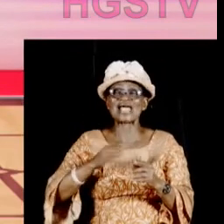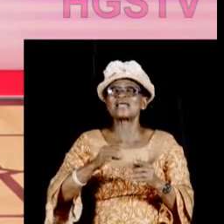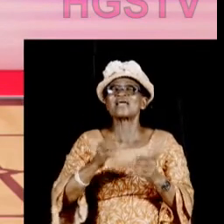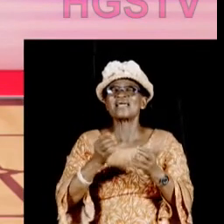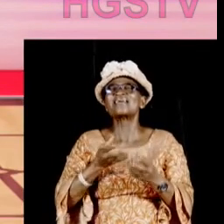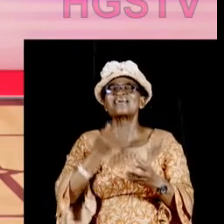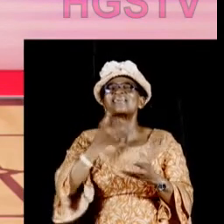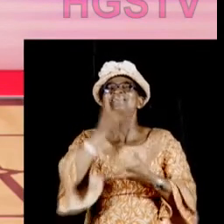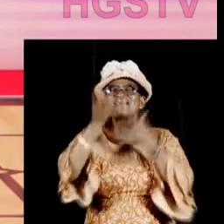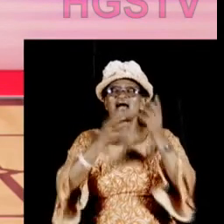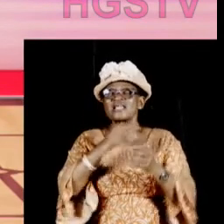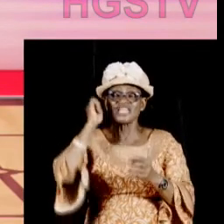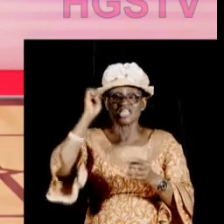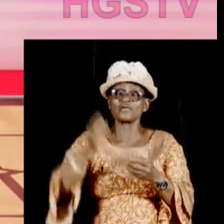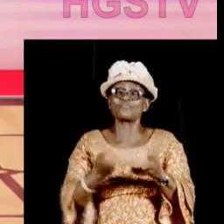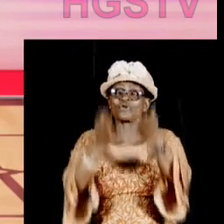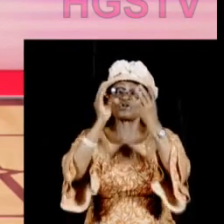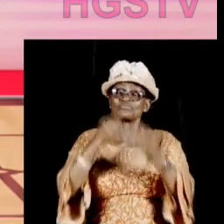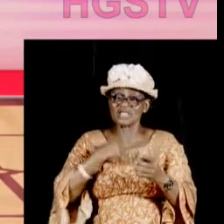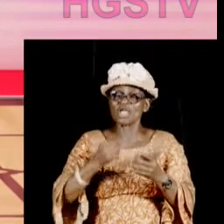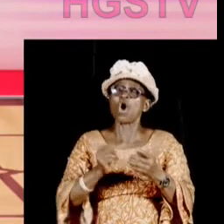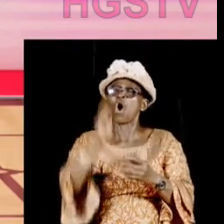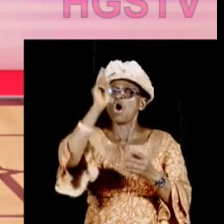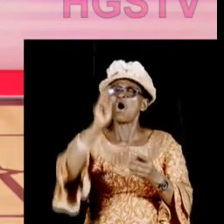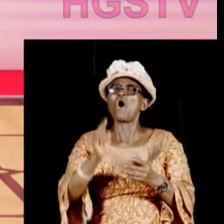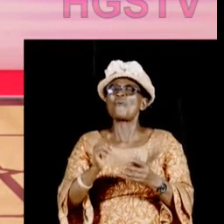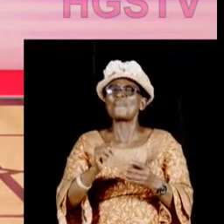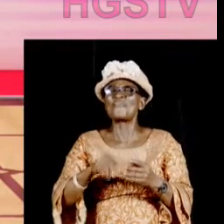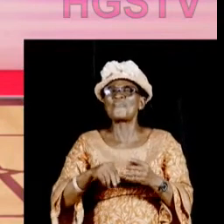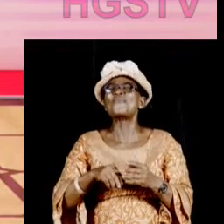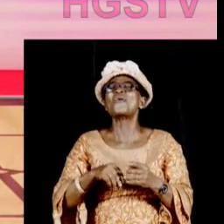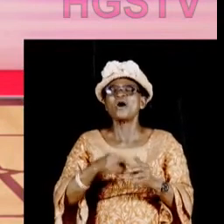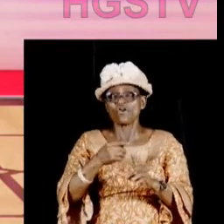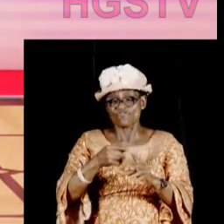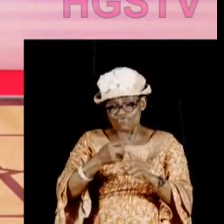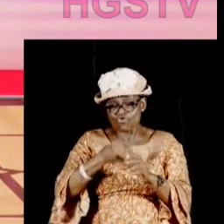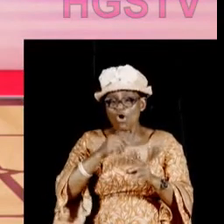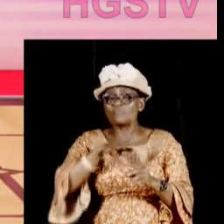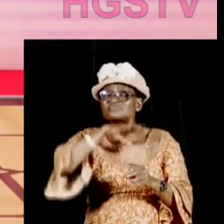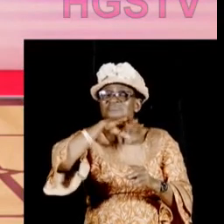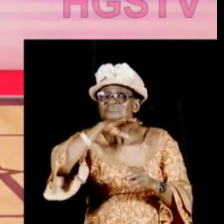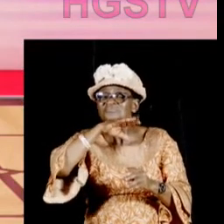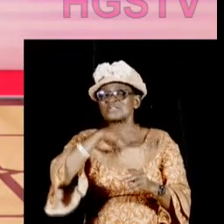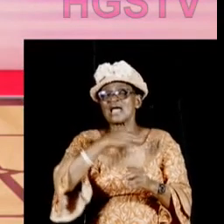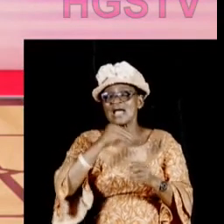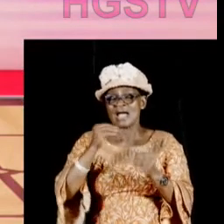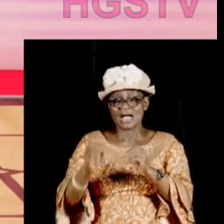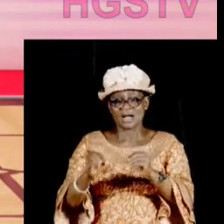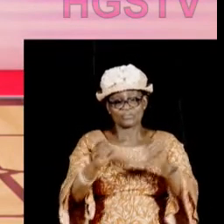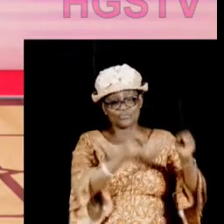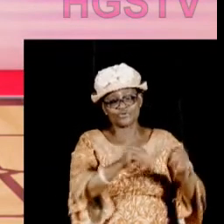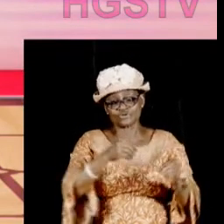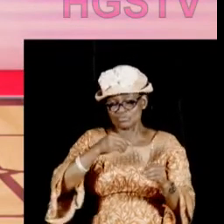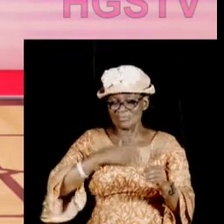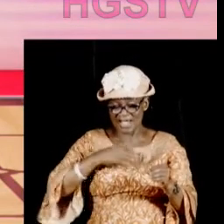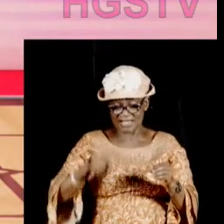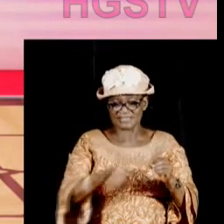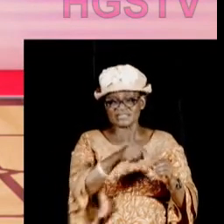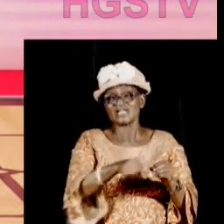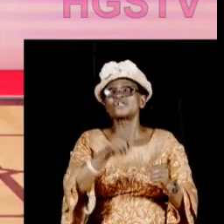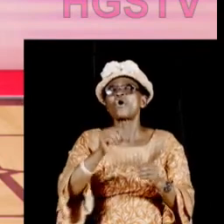up also out of an horrible pit, out of the merry clay, and set my feet upon